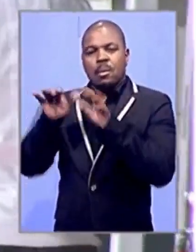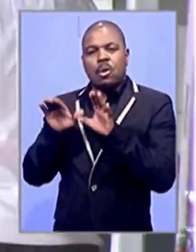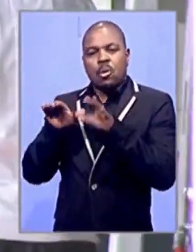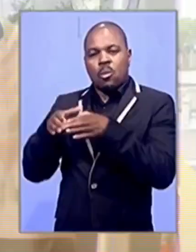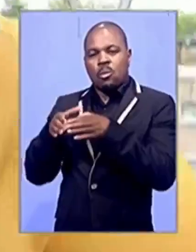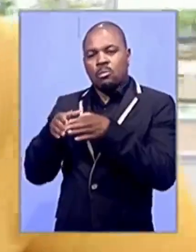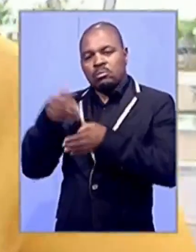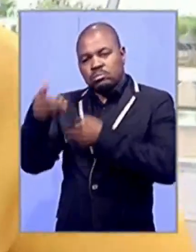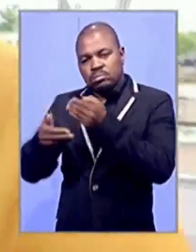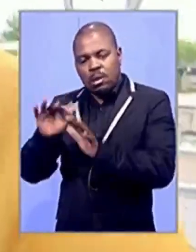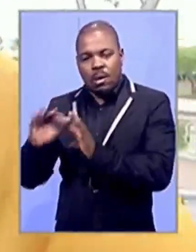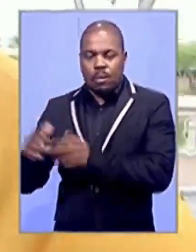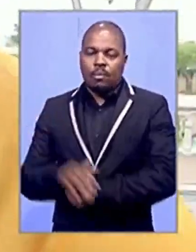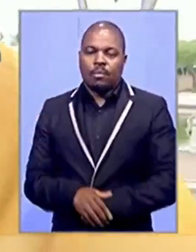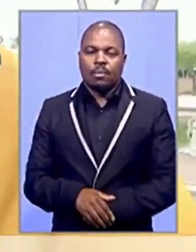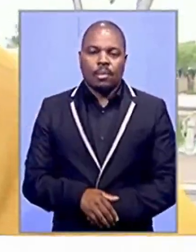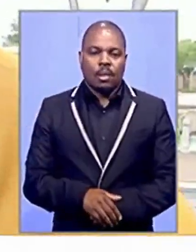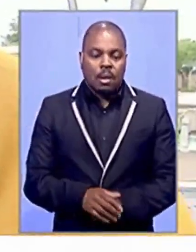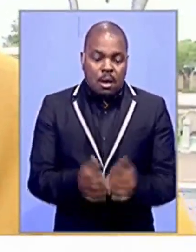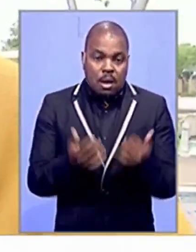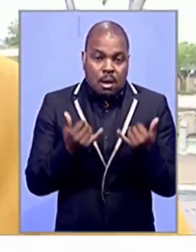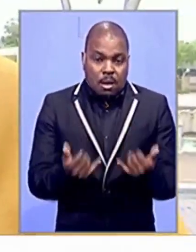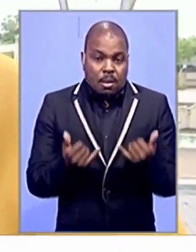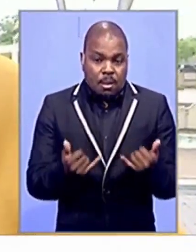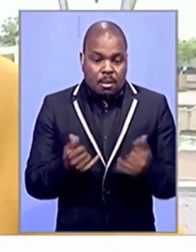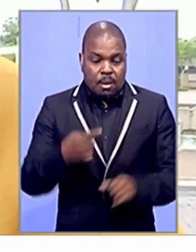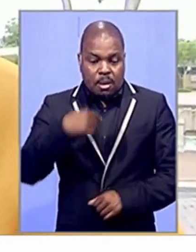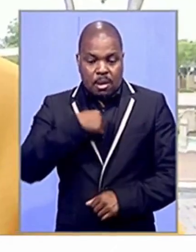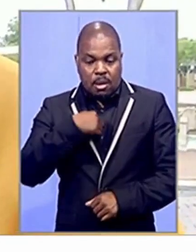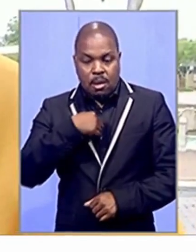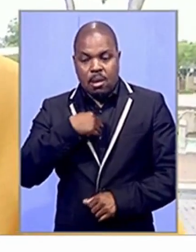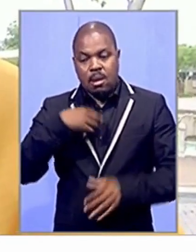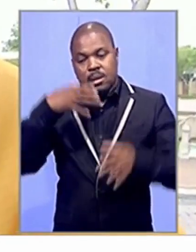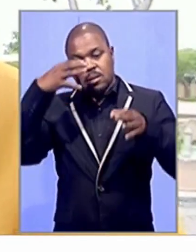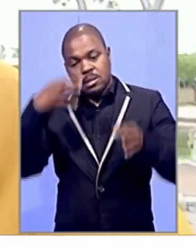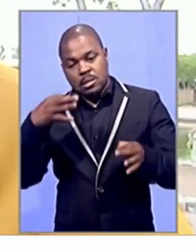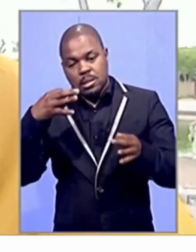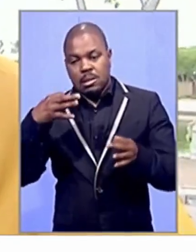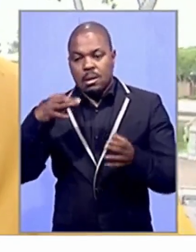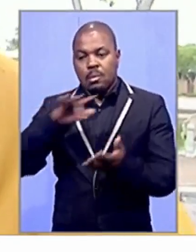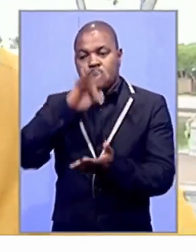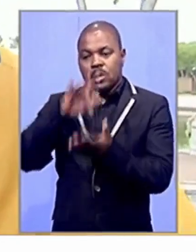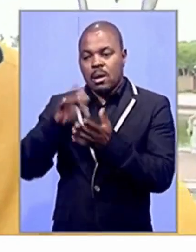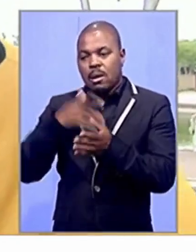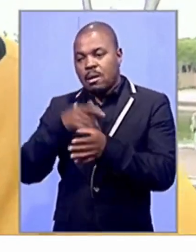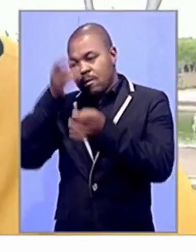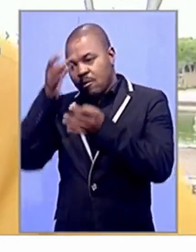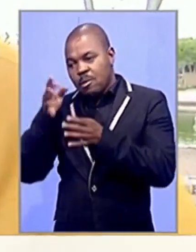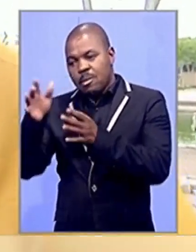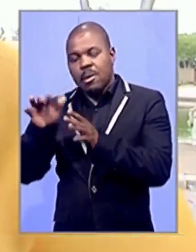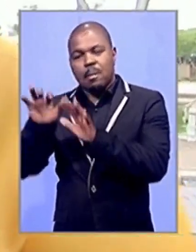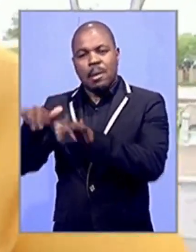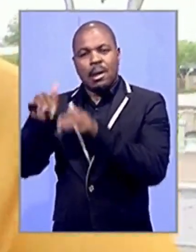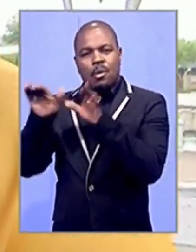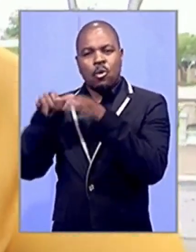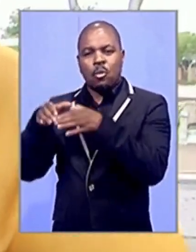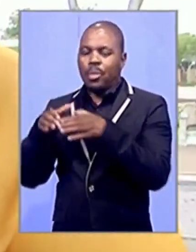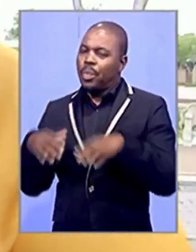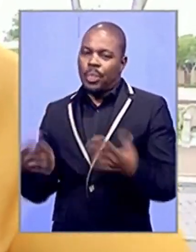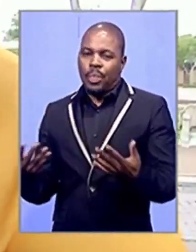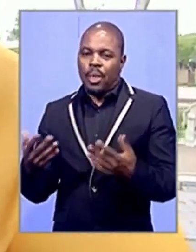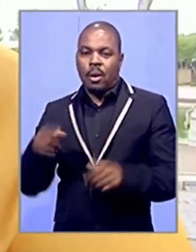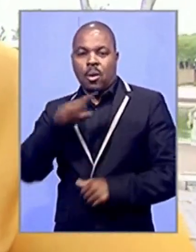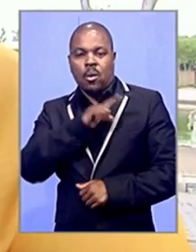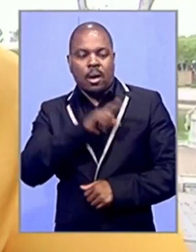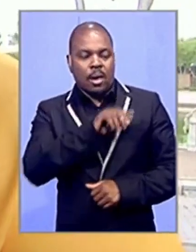parlamenteng. At the moment, I don't have any position to communicate with caucus because the NEC